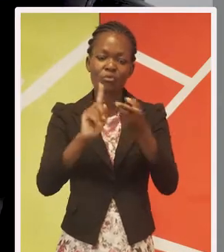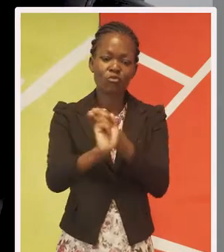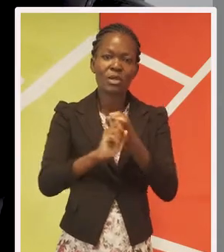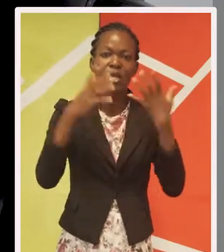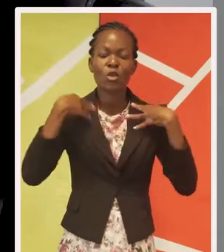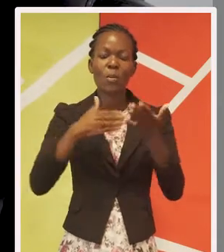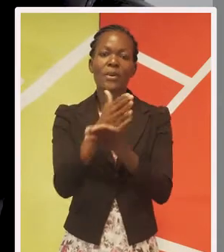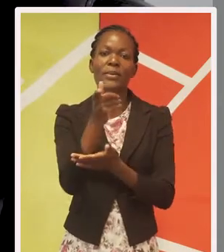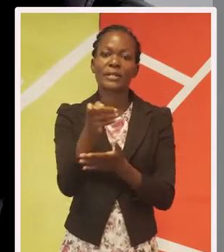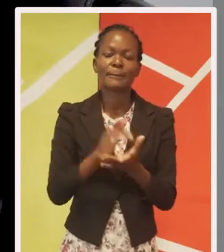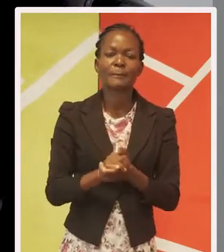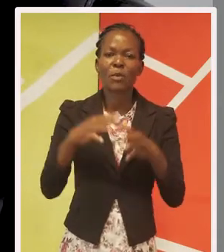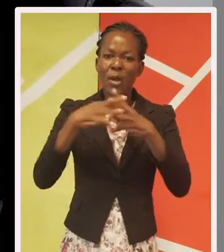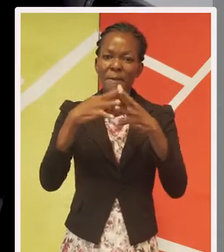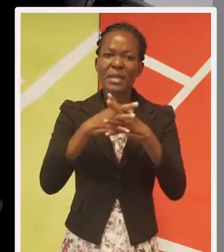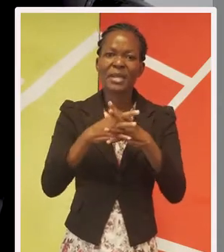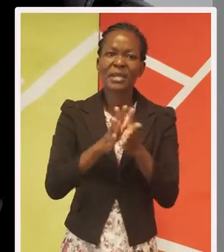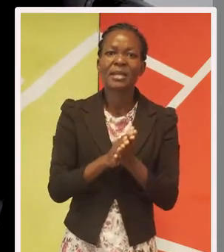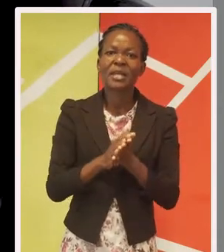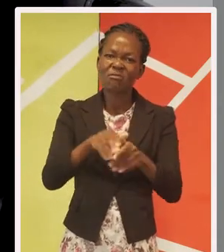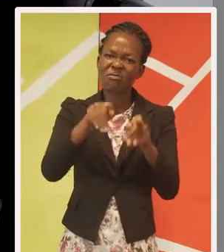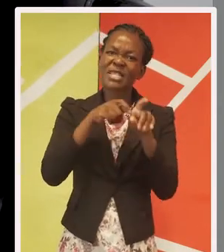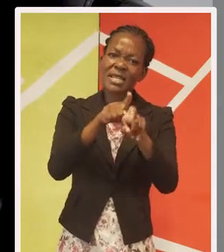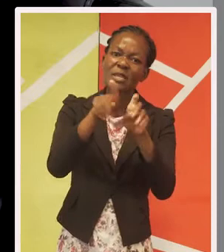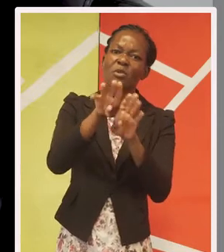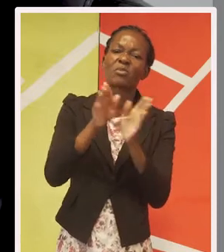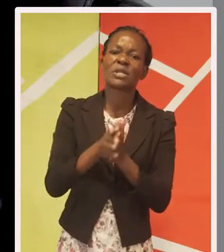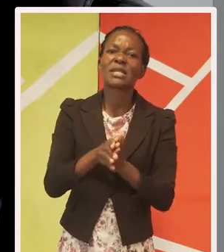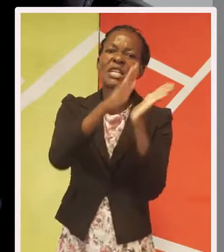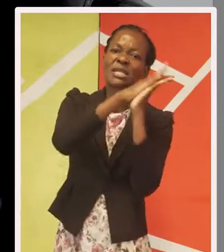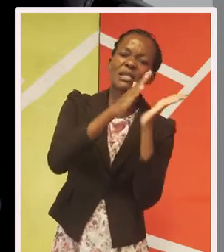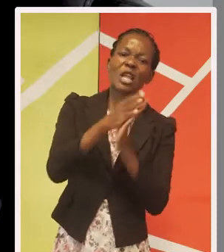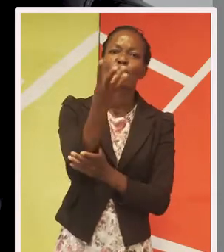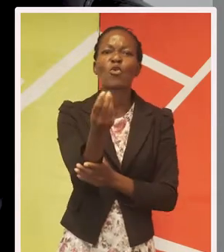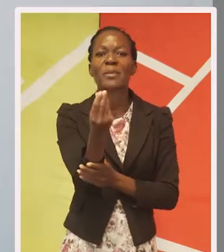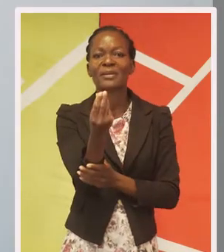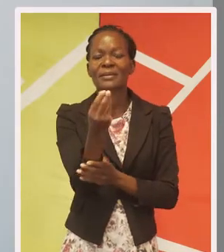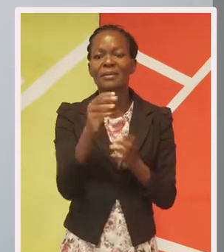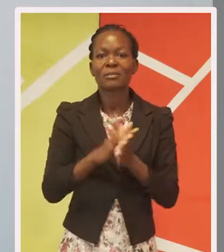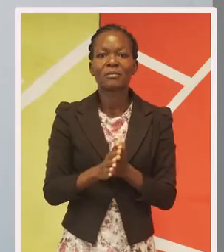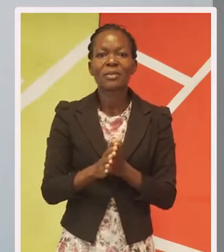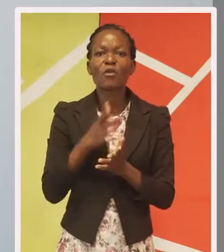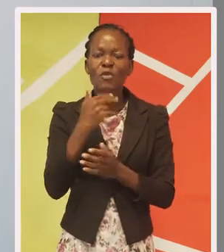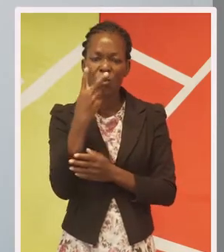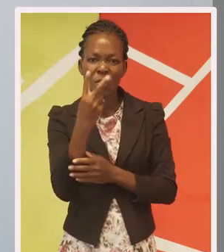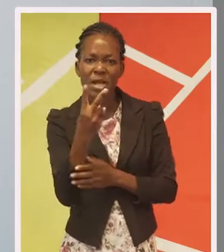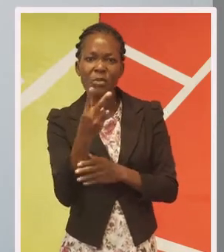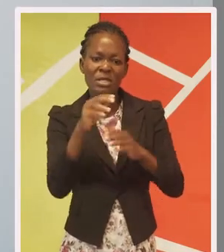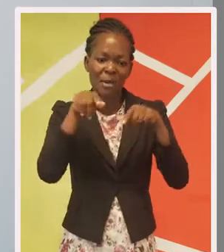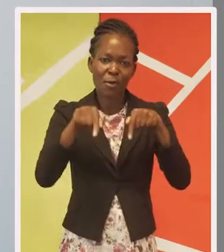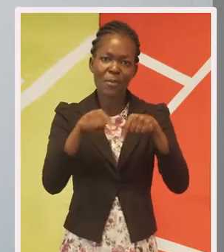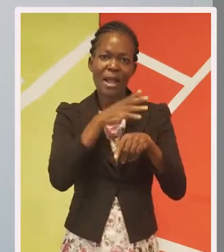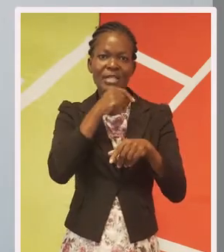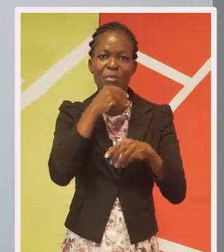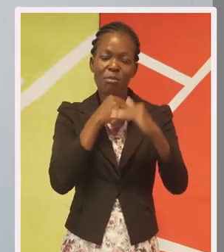It aims to deconstruct the concept of traditional economics to bring to light the vast range of